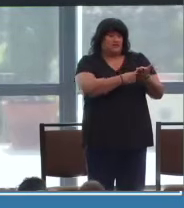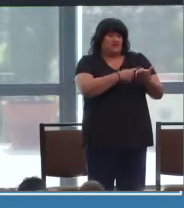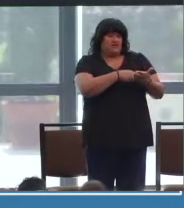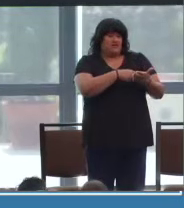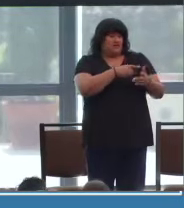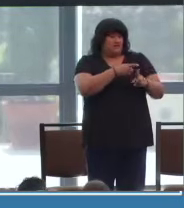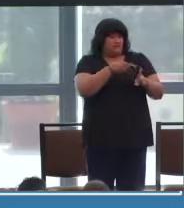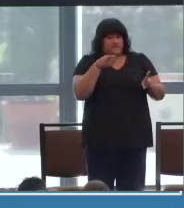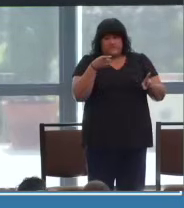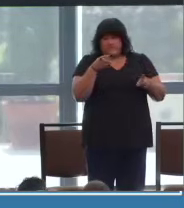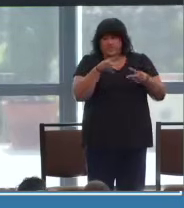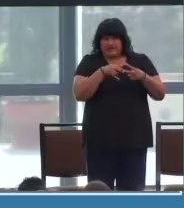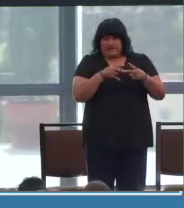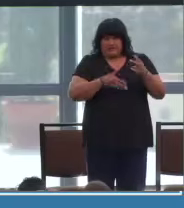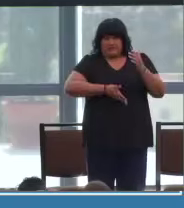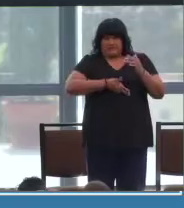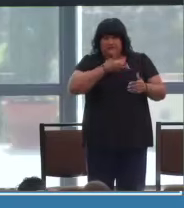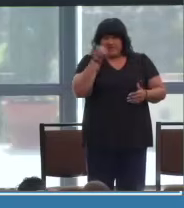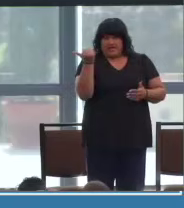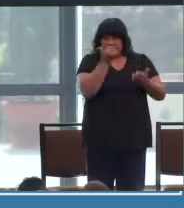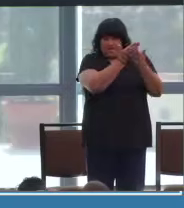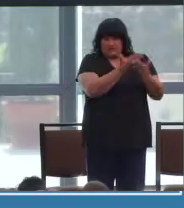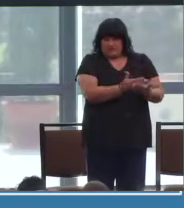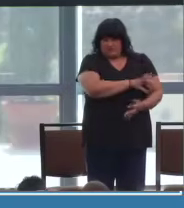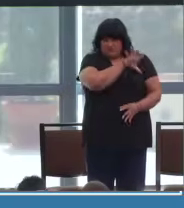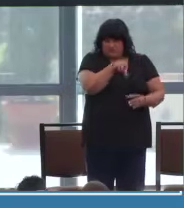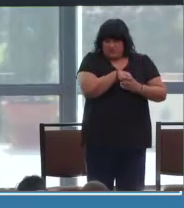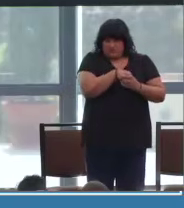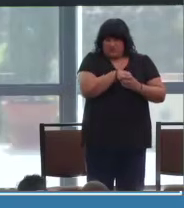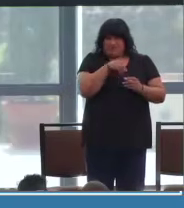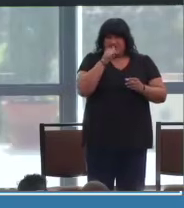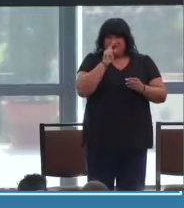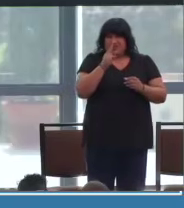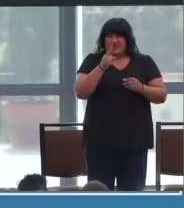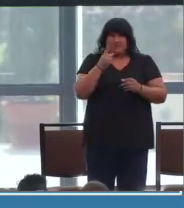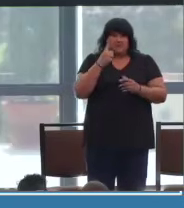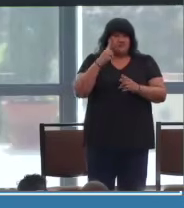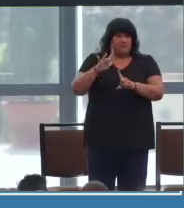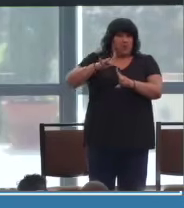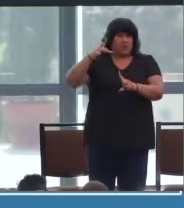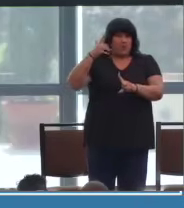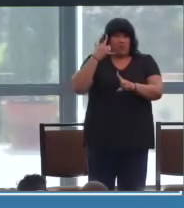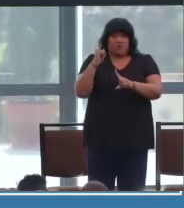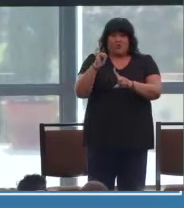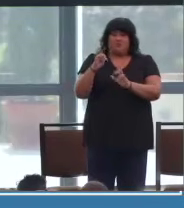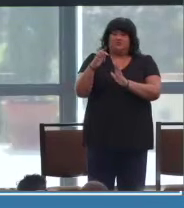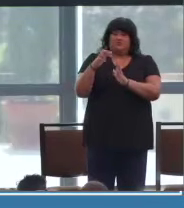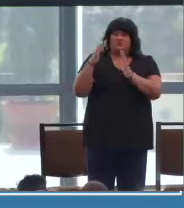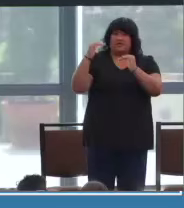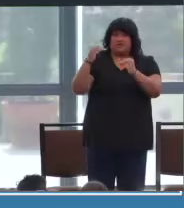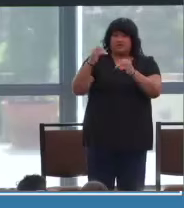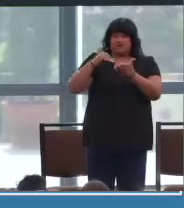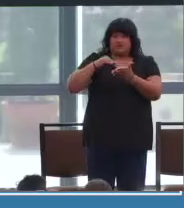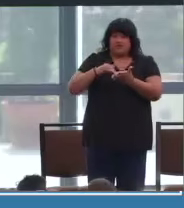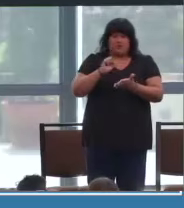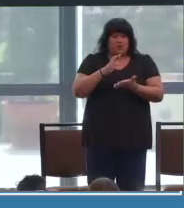from either kind of our best evidence, but not those gold standard studies, or even just recommendations that